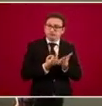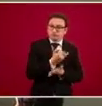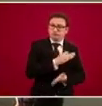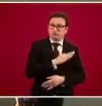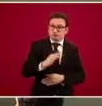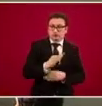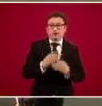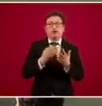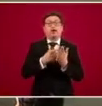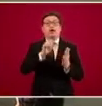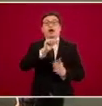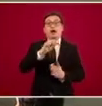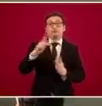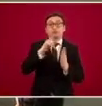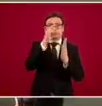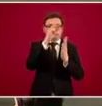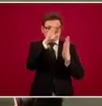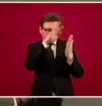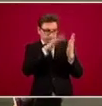process.